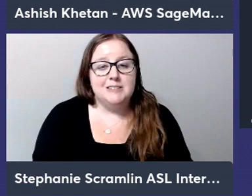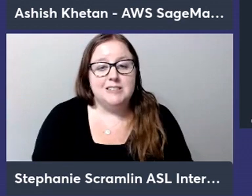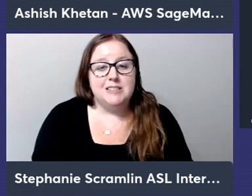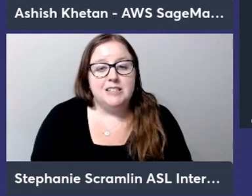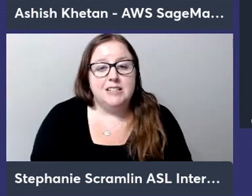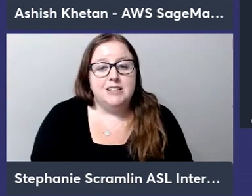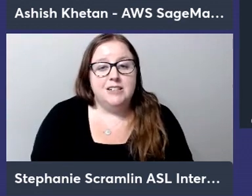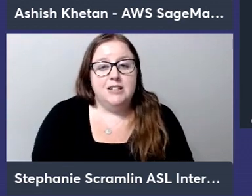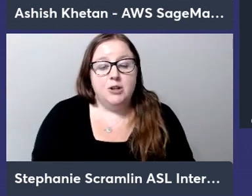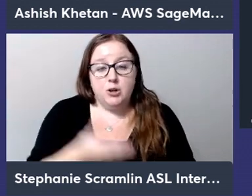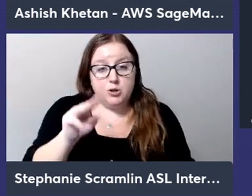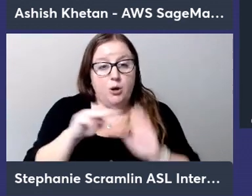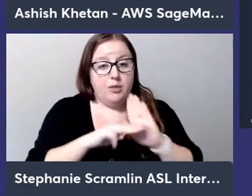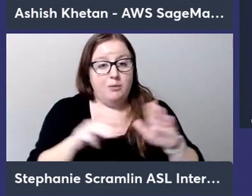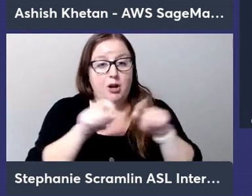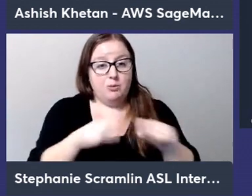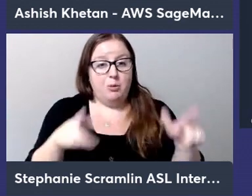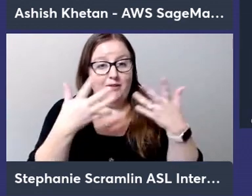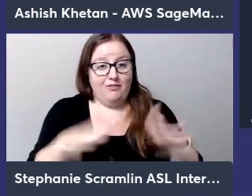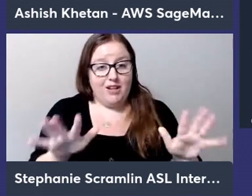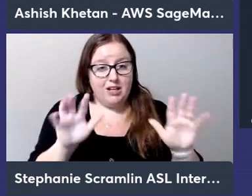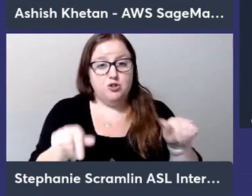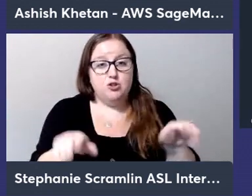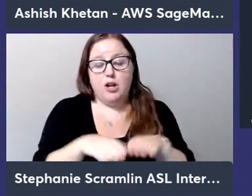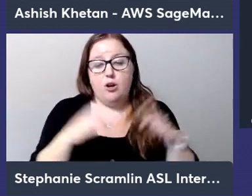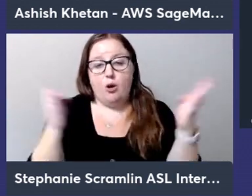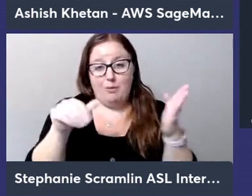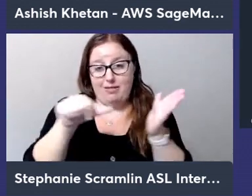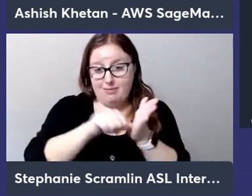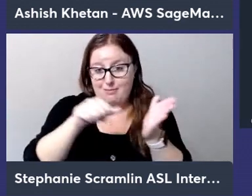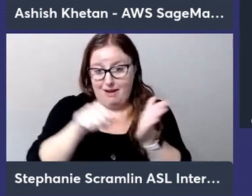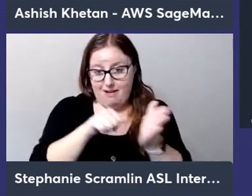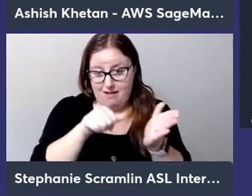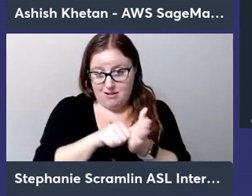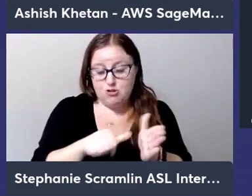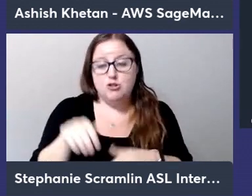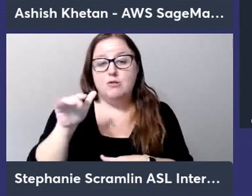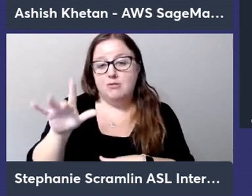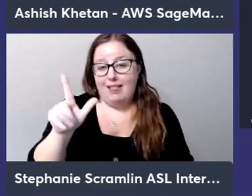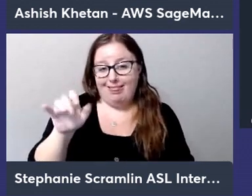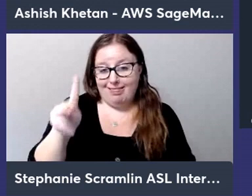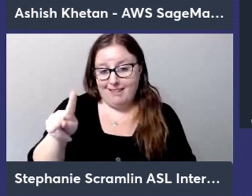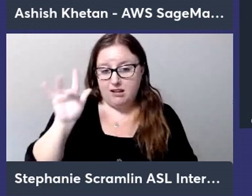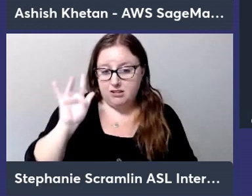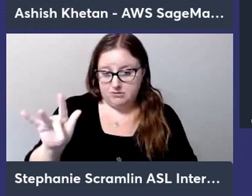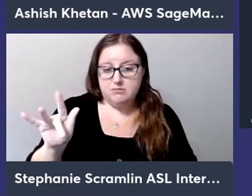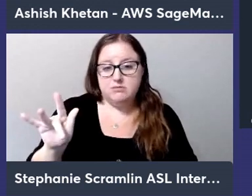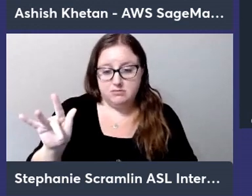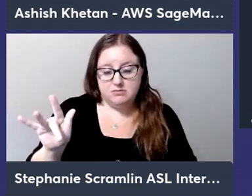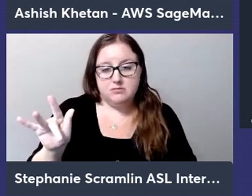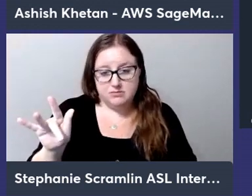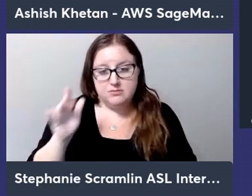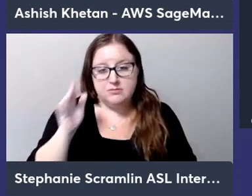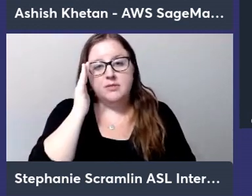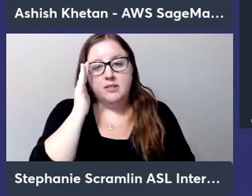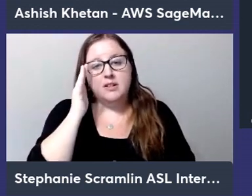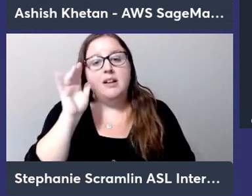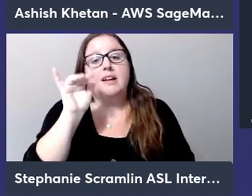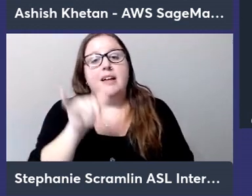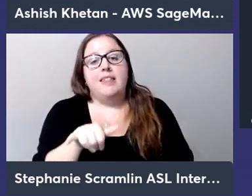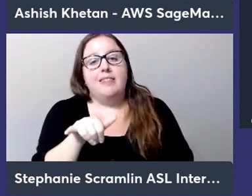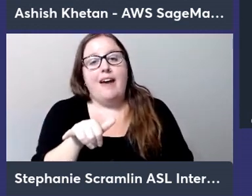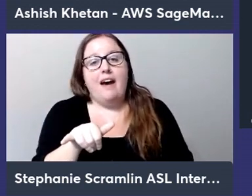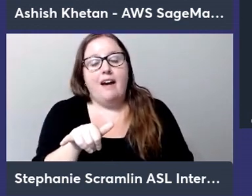Once the model gets deployed, it will open up a page like this where you will have a link to a notebook. Okay. And this